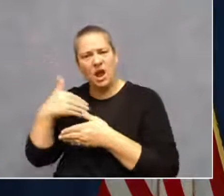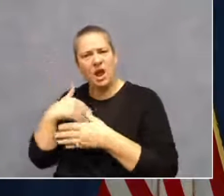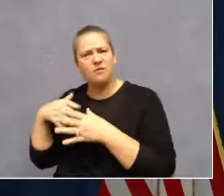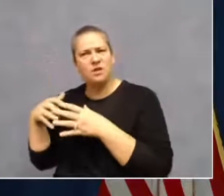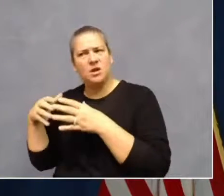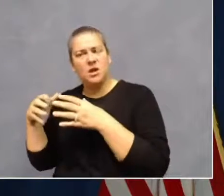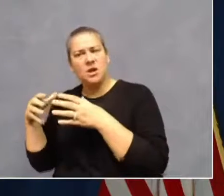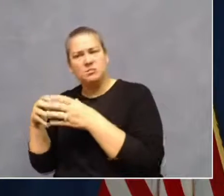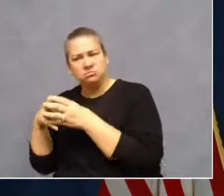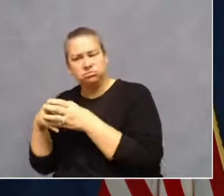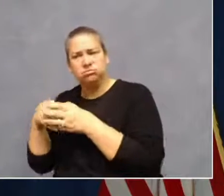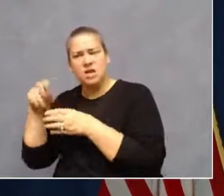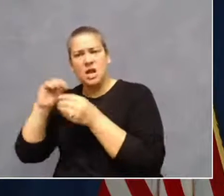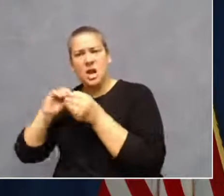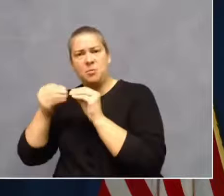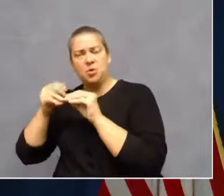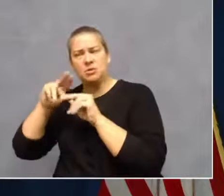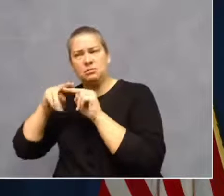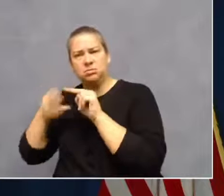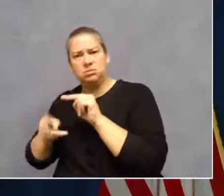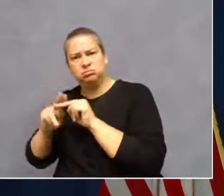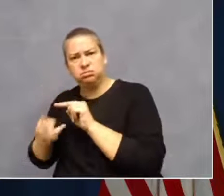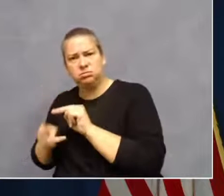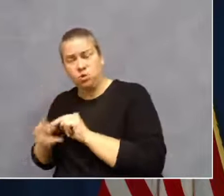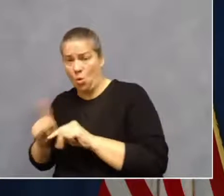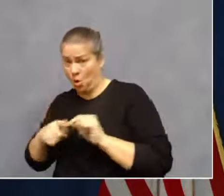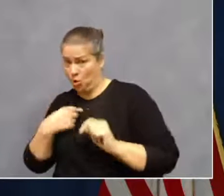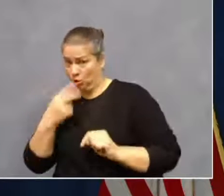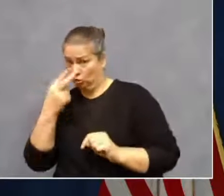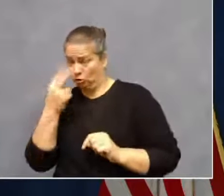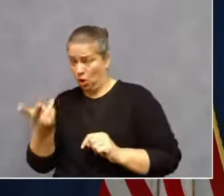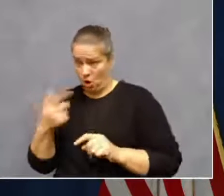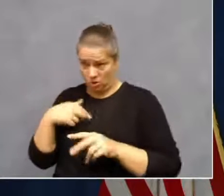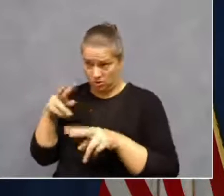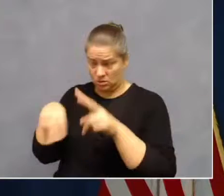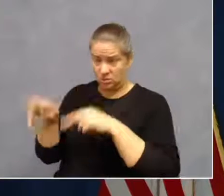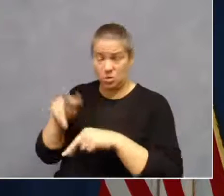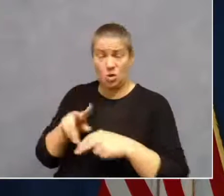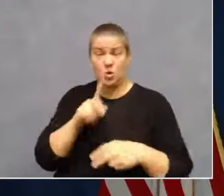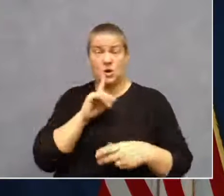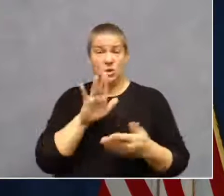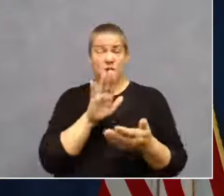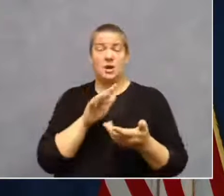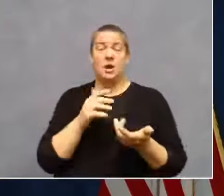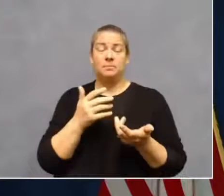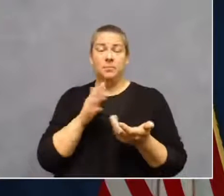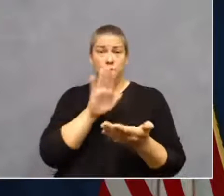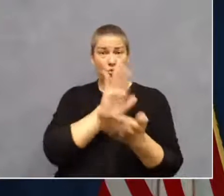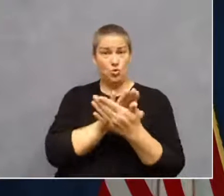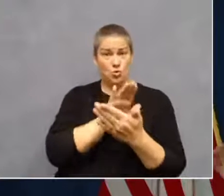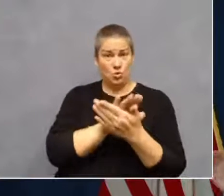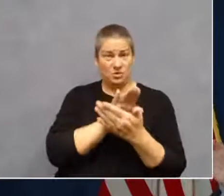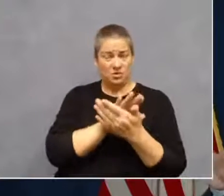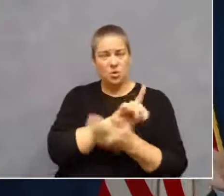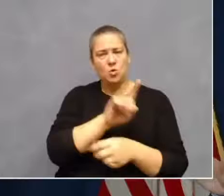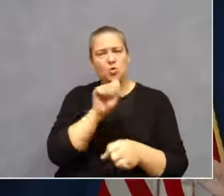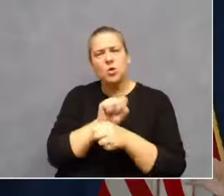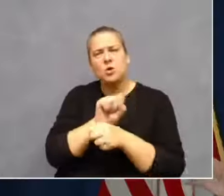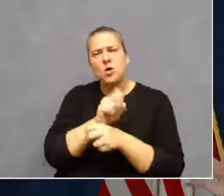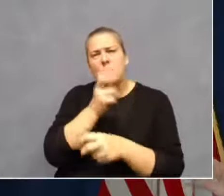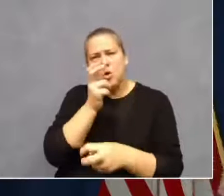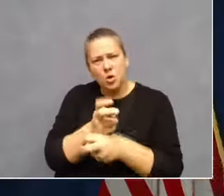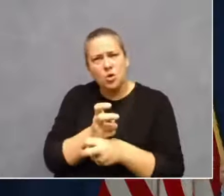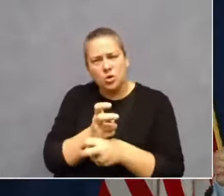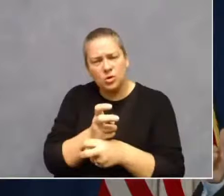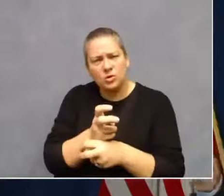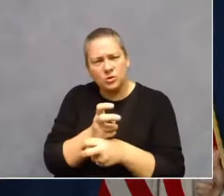down from what we've seen. Schools right now are working really hard. They're actually, from